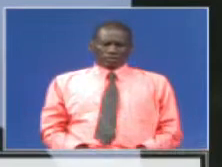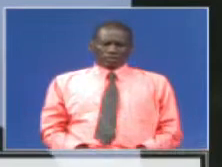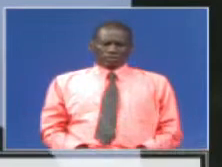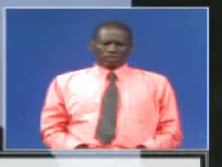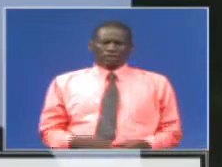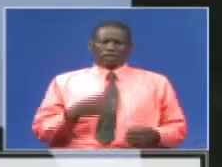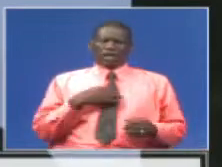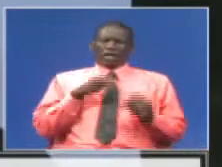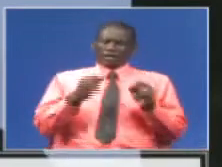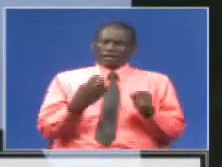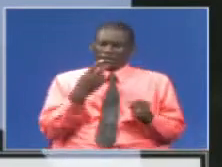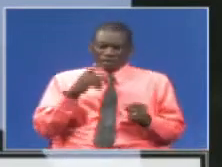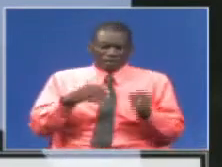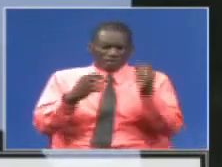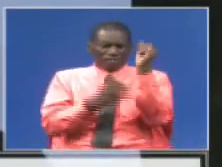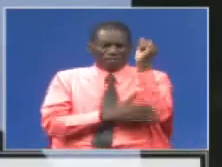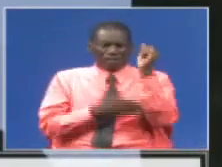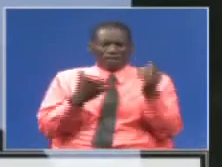Naona hiyo ni kitu kibaya